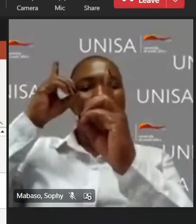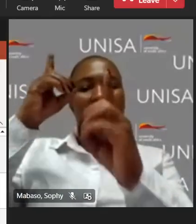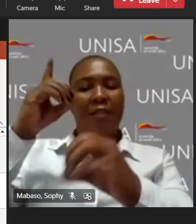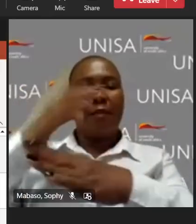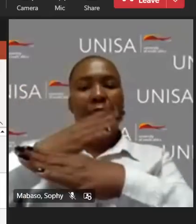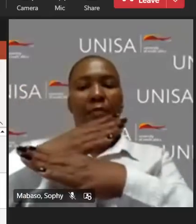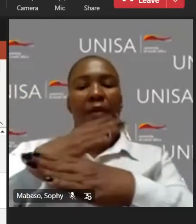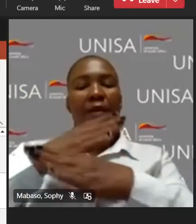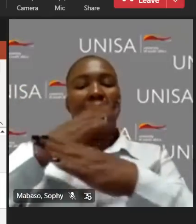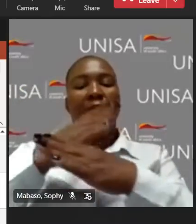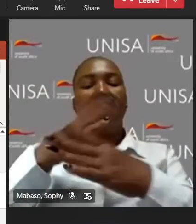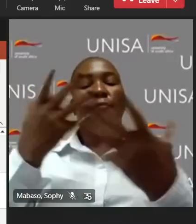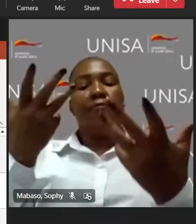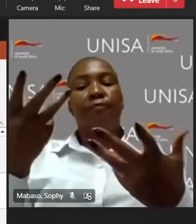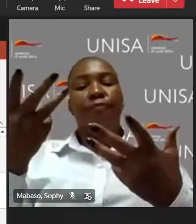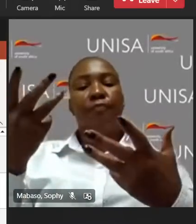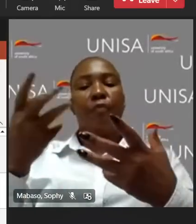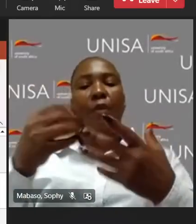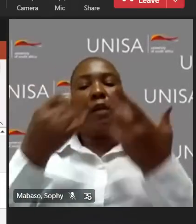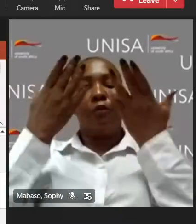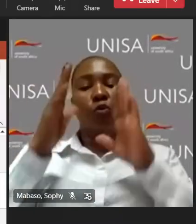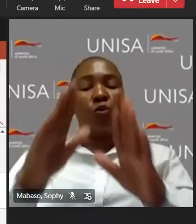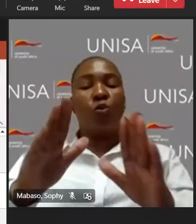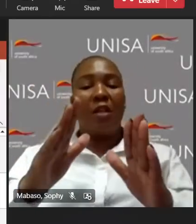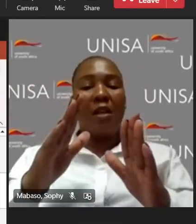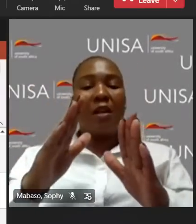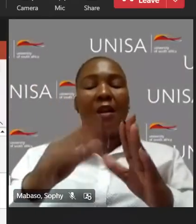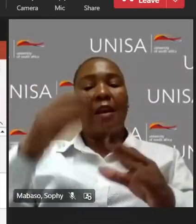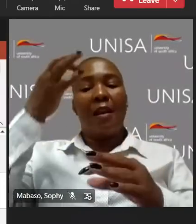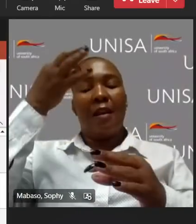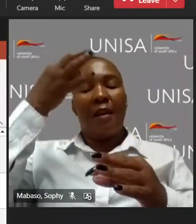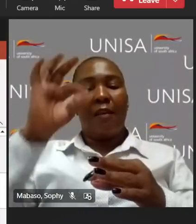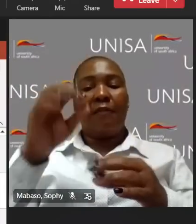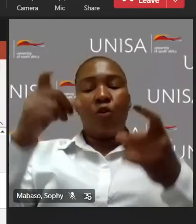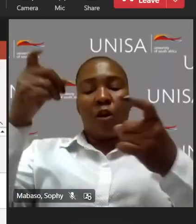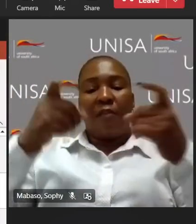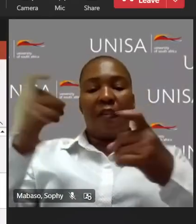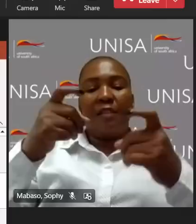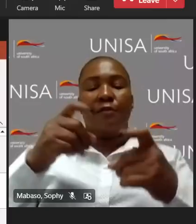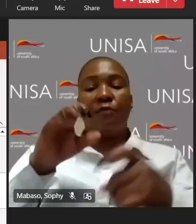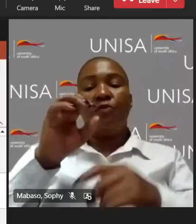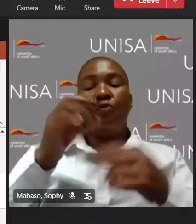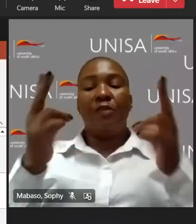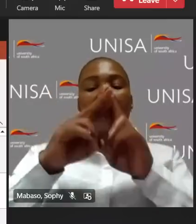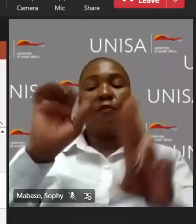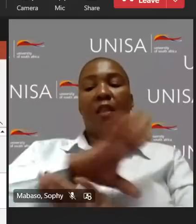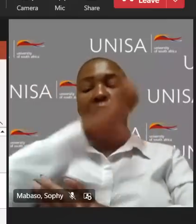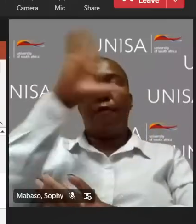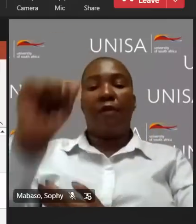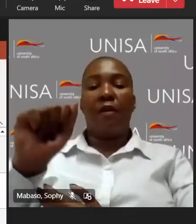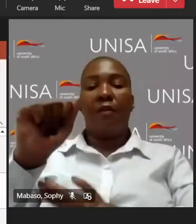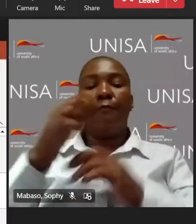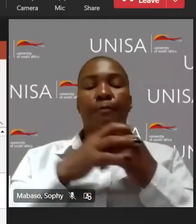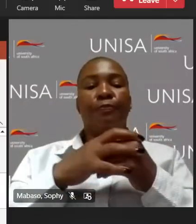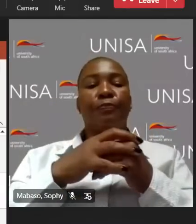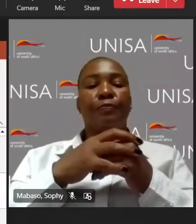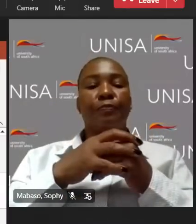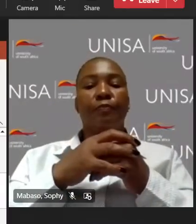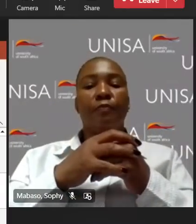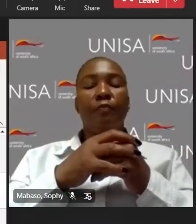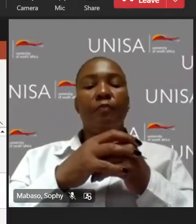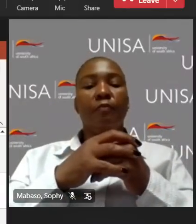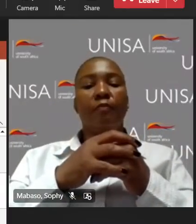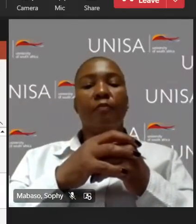decision-making student governance at the University of South Africa. And then, what